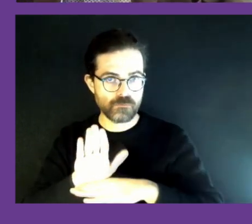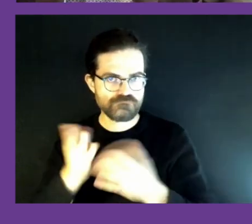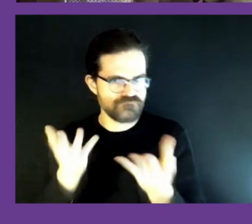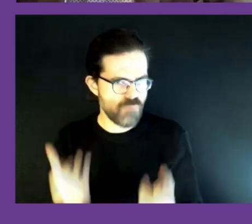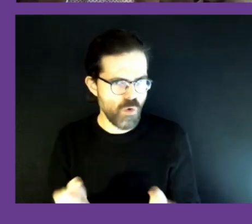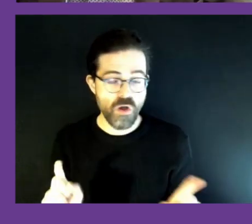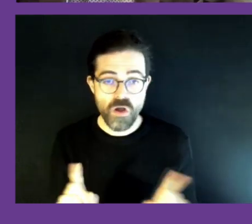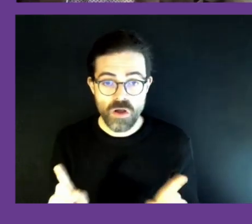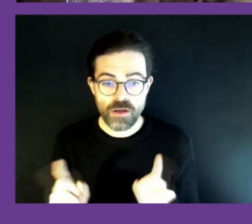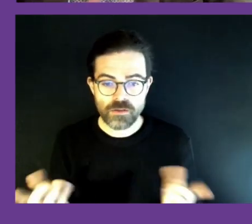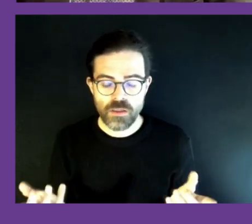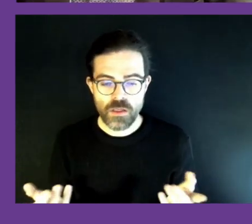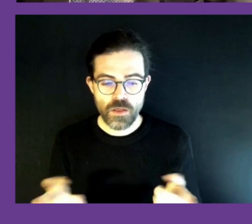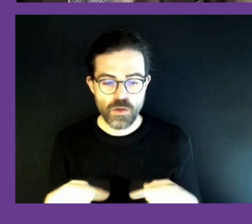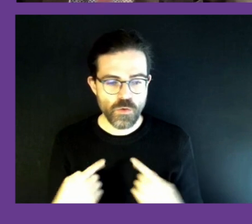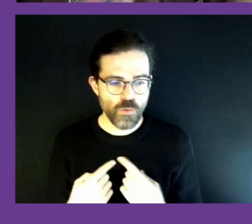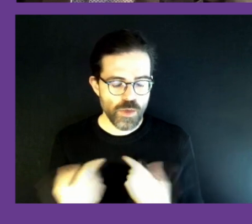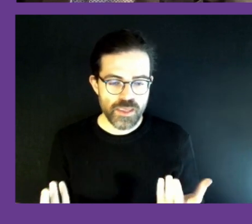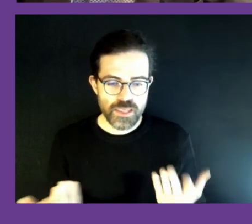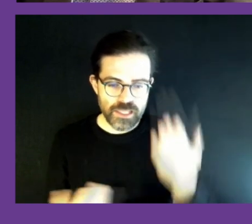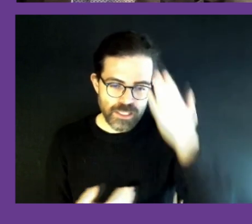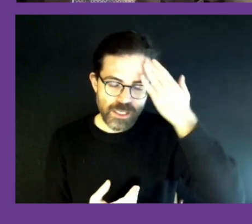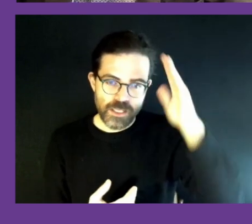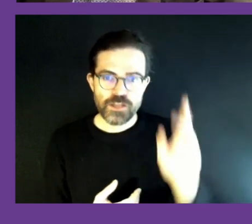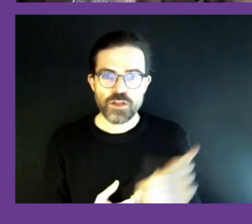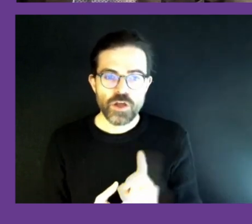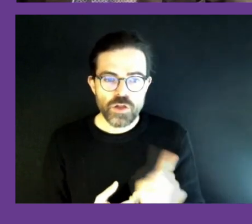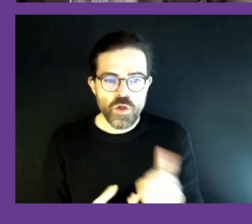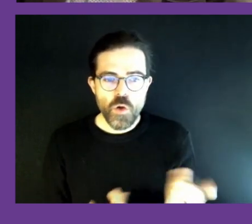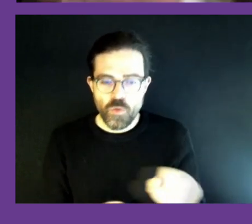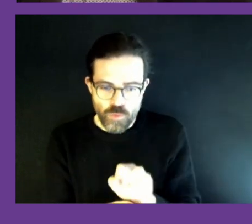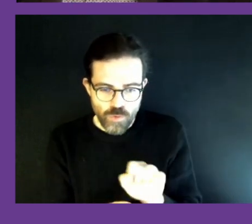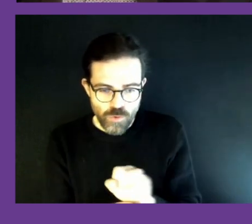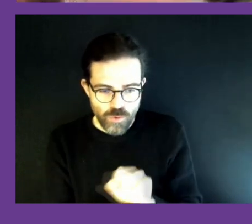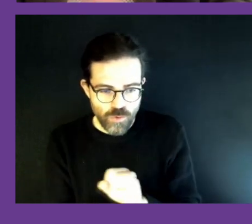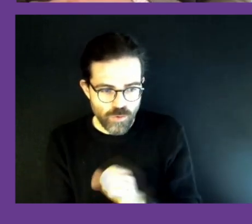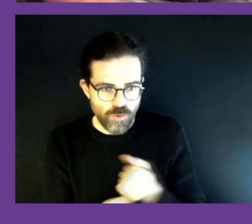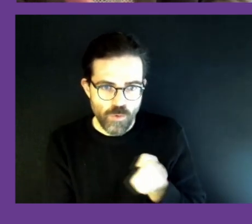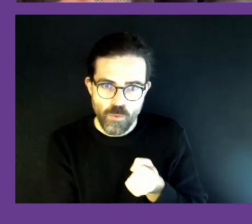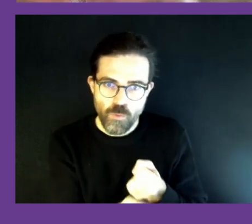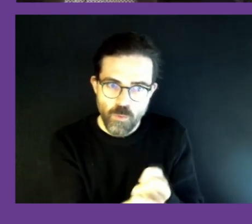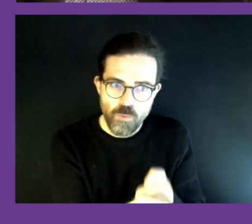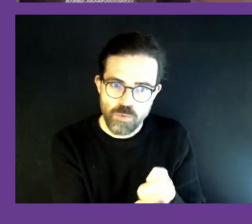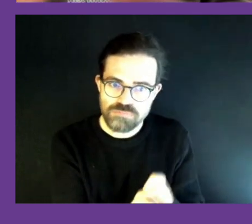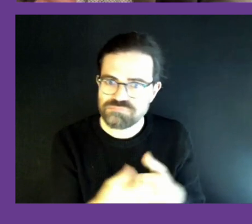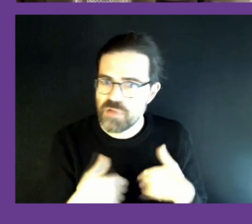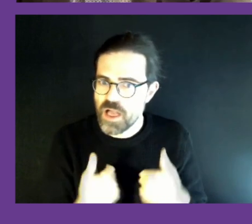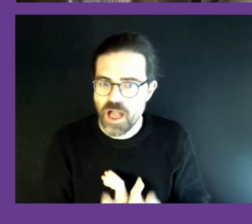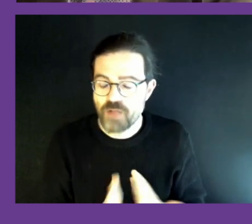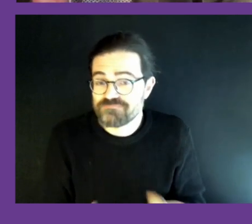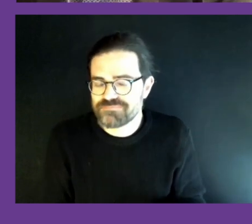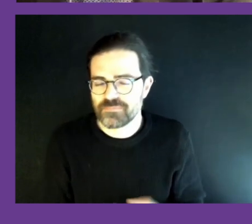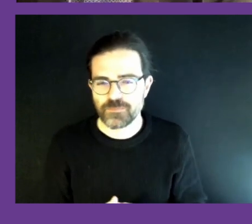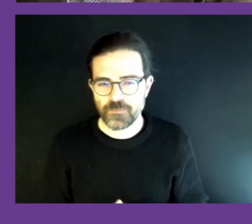are we trying to support the standardization work supporting the European Accessibility Act. So trying to explain it